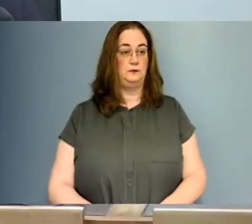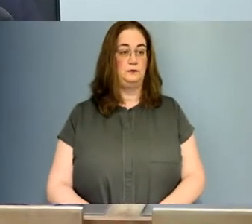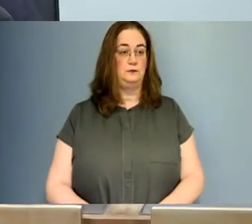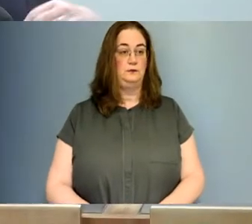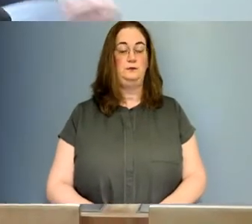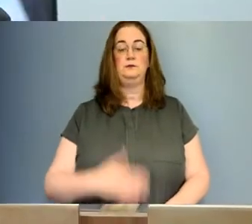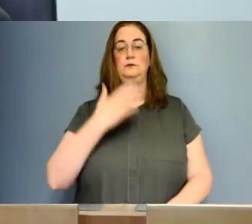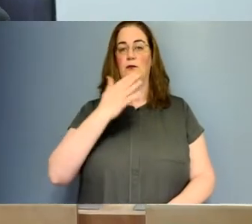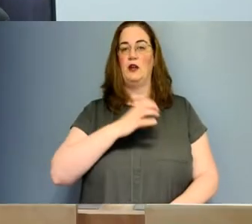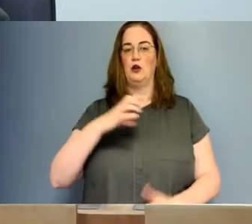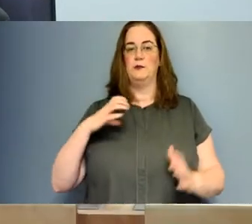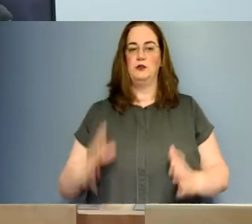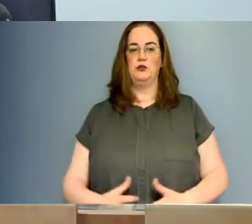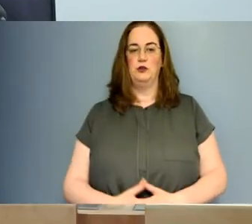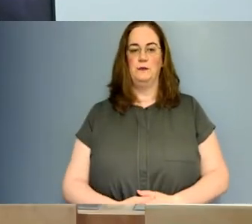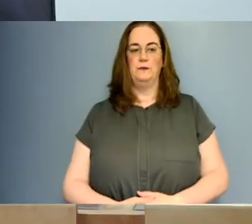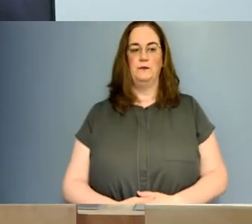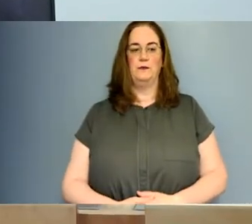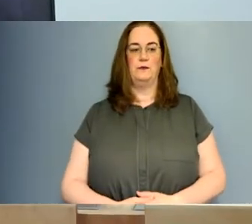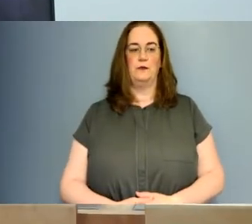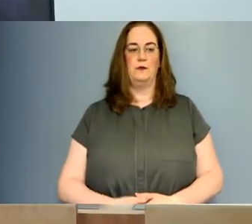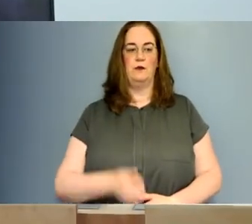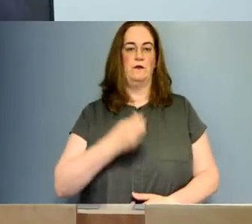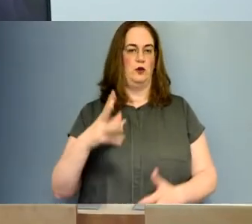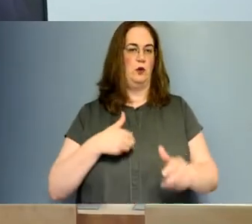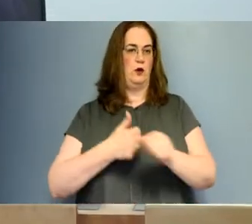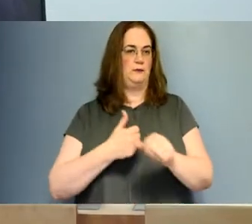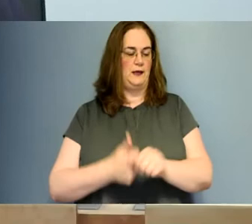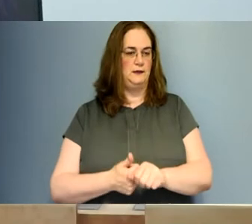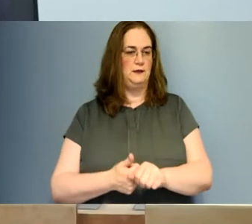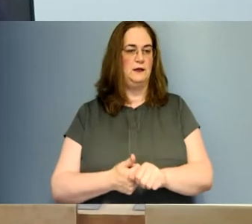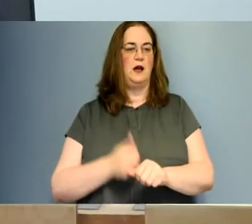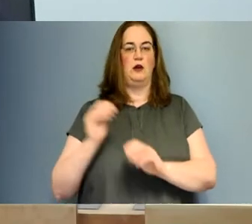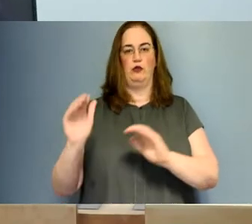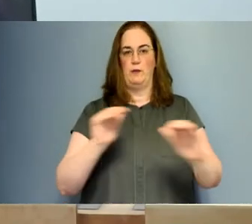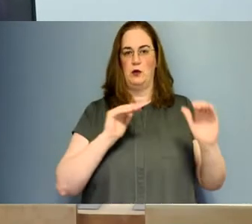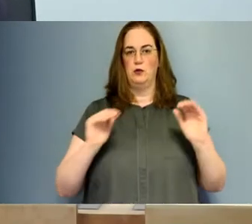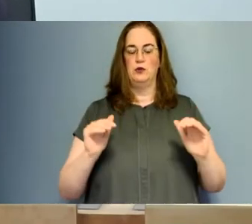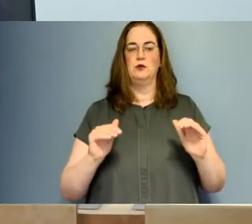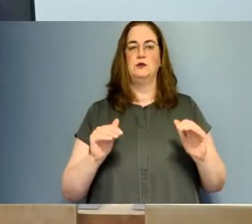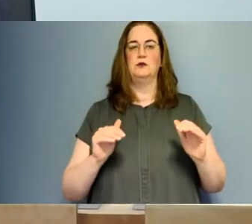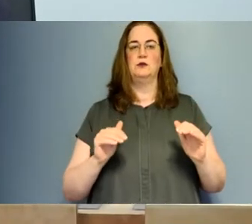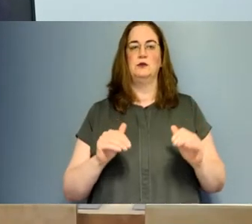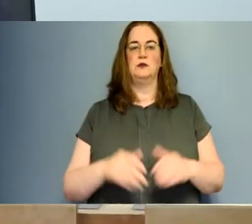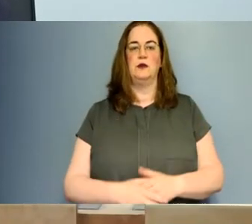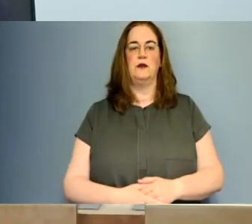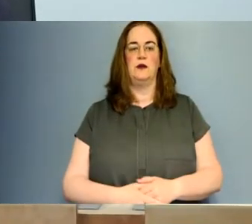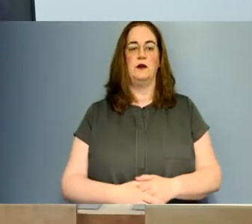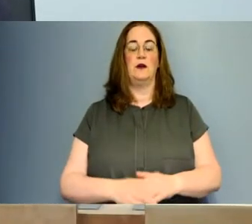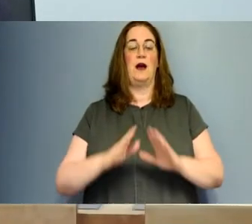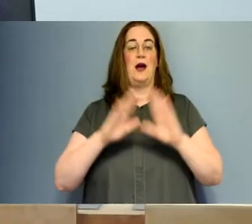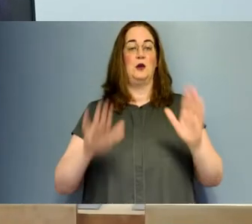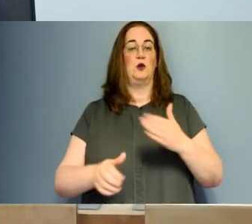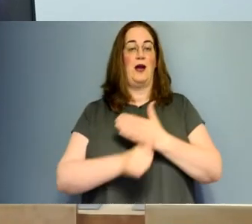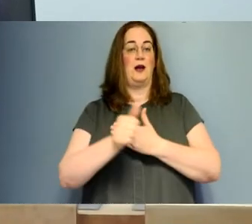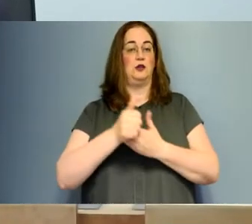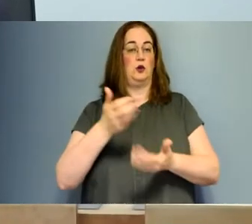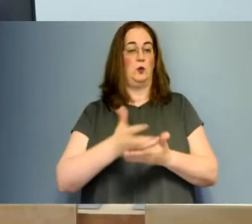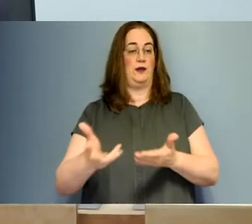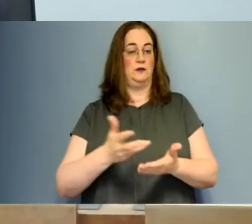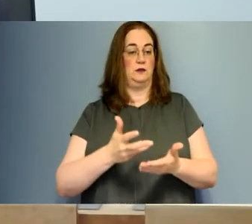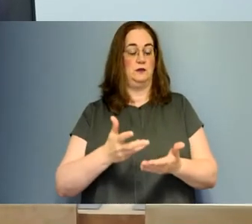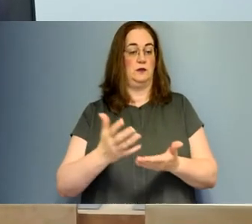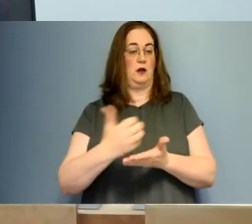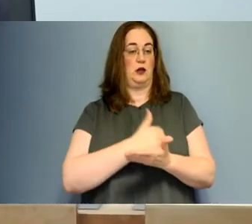Thank you, Commissioner. A couple of updates and reminders. The Household Hazardous Waste Collection Program is